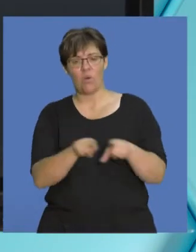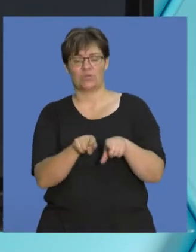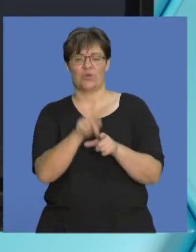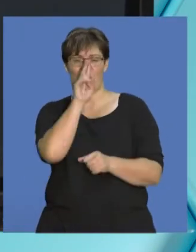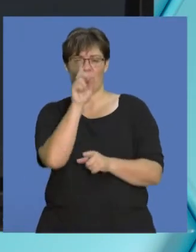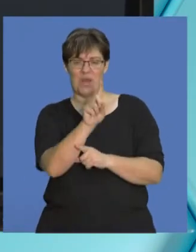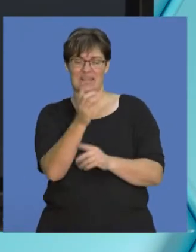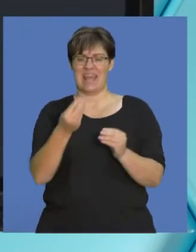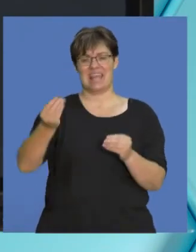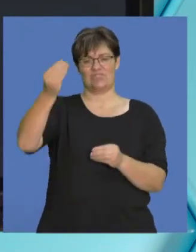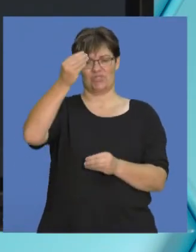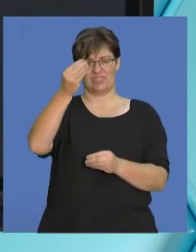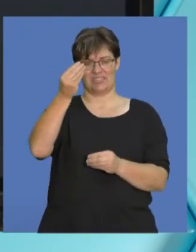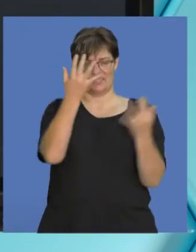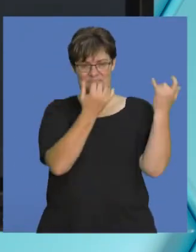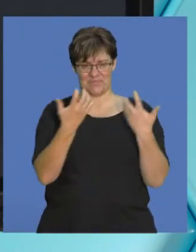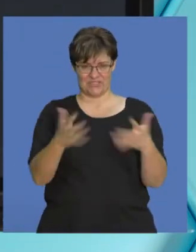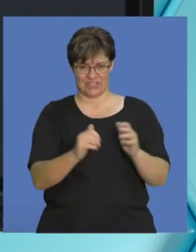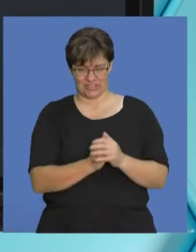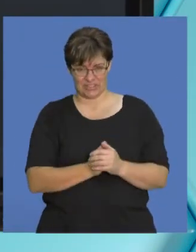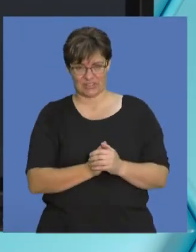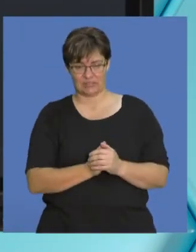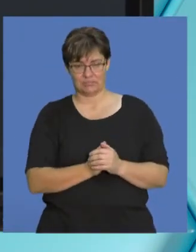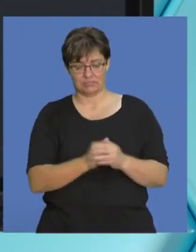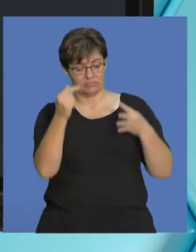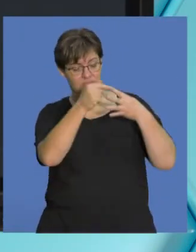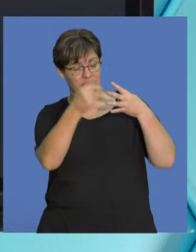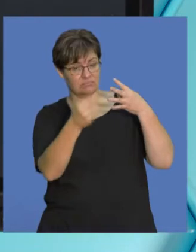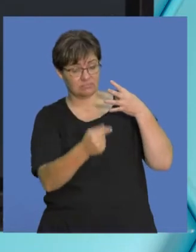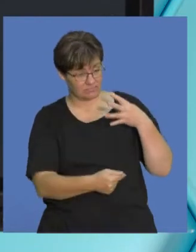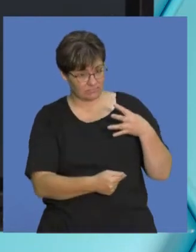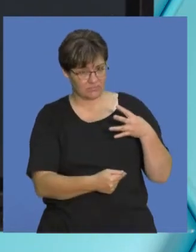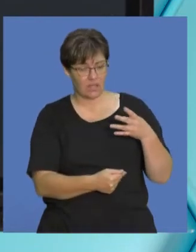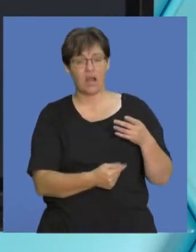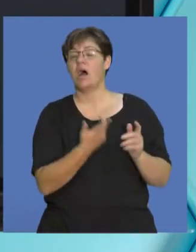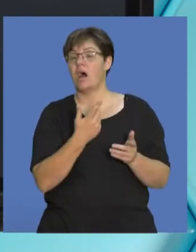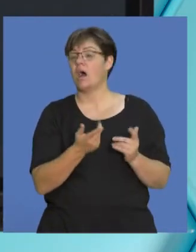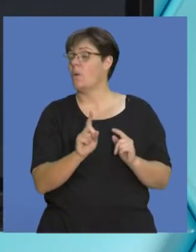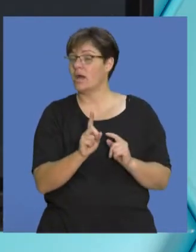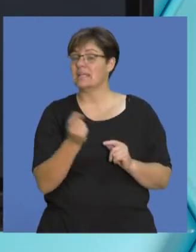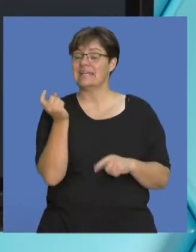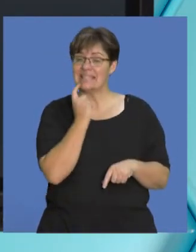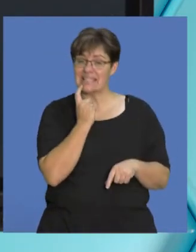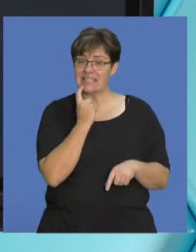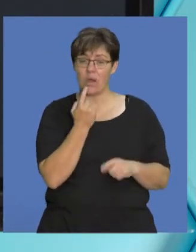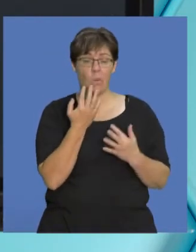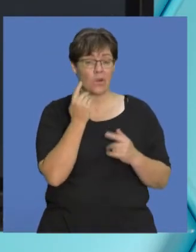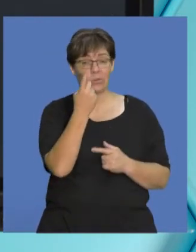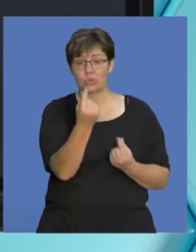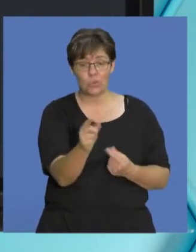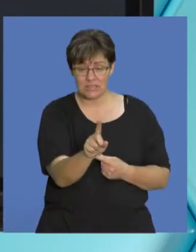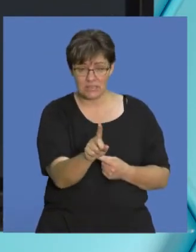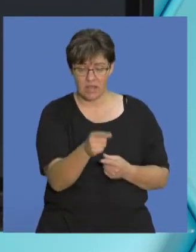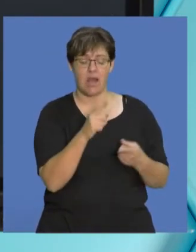interest rate. Remember that all of this is only going to be easier for you if, one, you make sure that